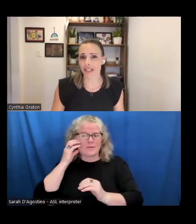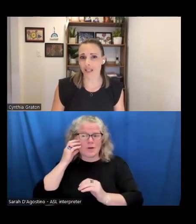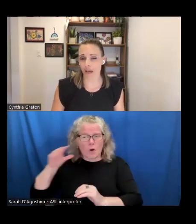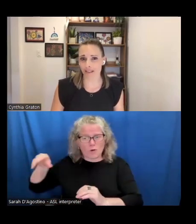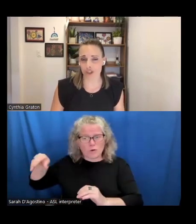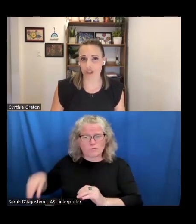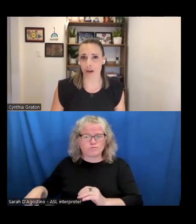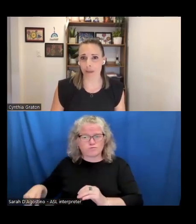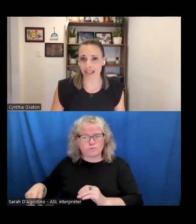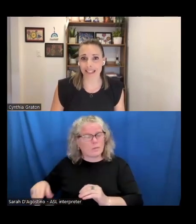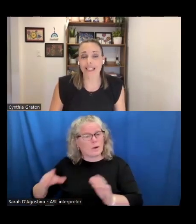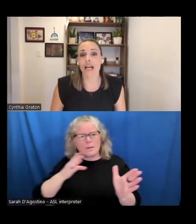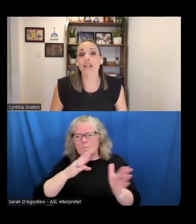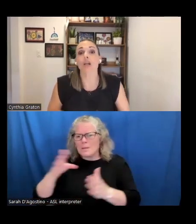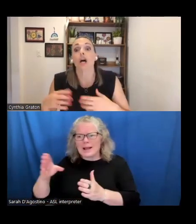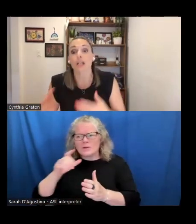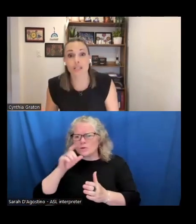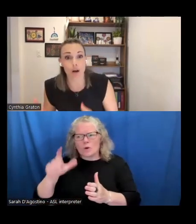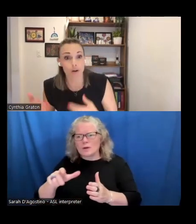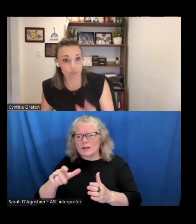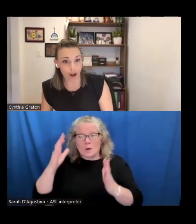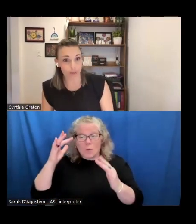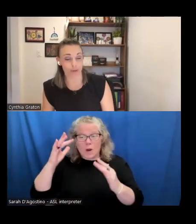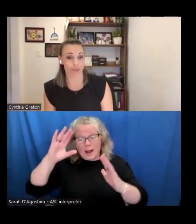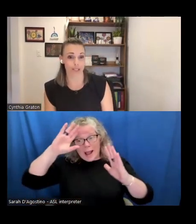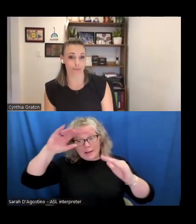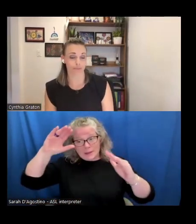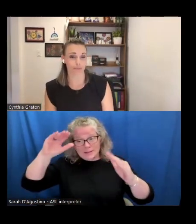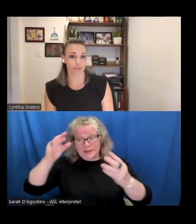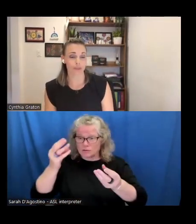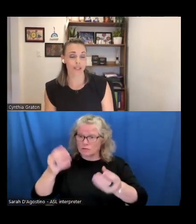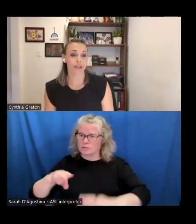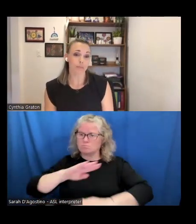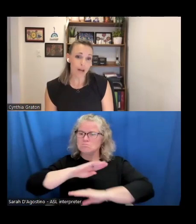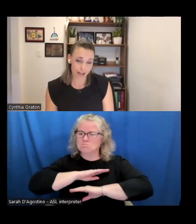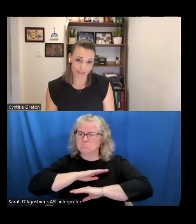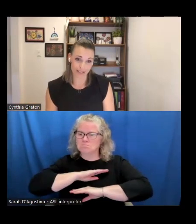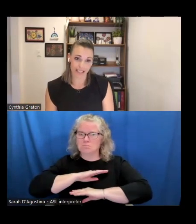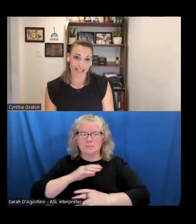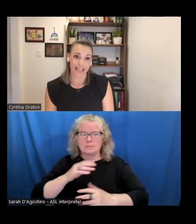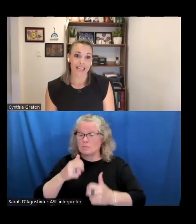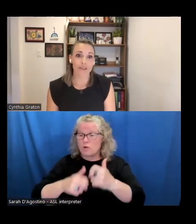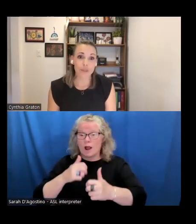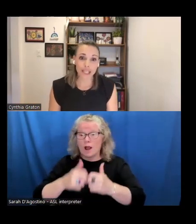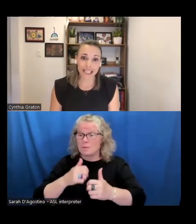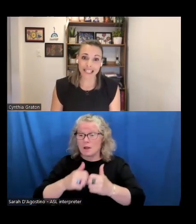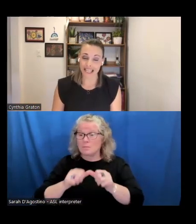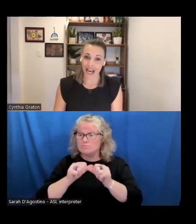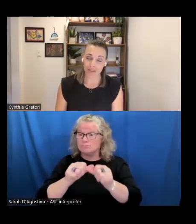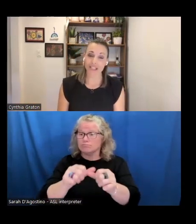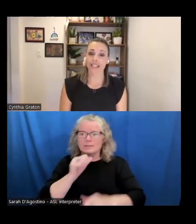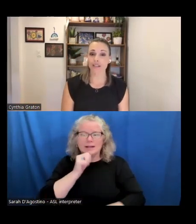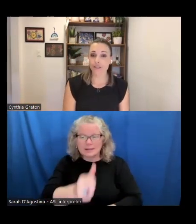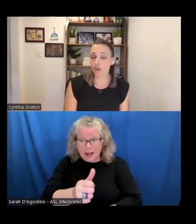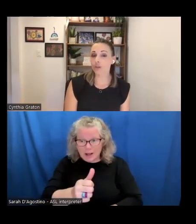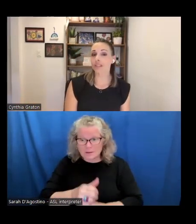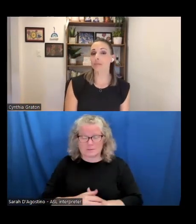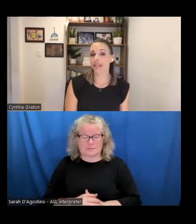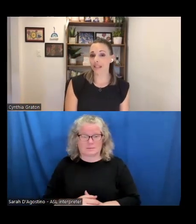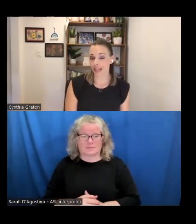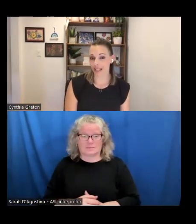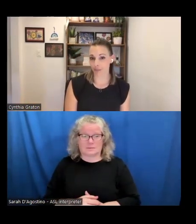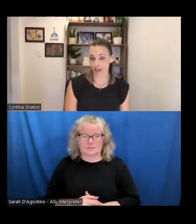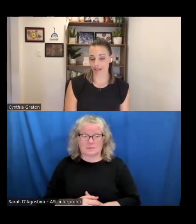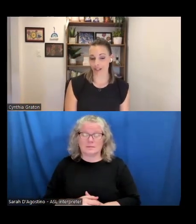because these expectations are met. It's not an unsolved problem. But if the kid is having